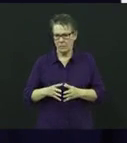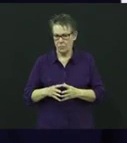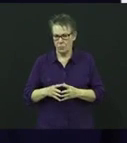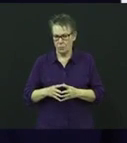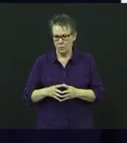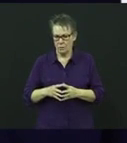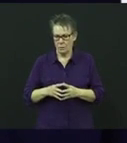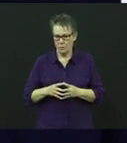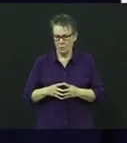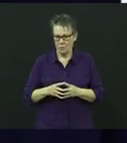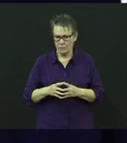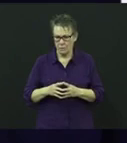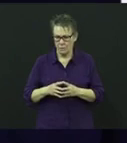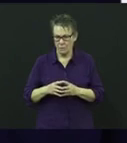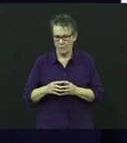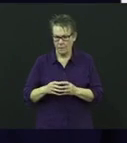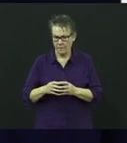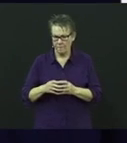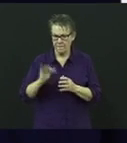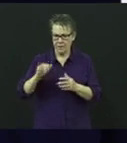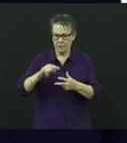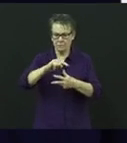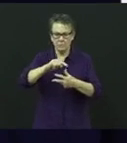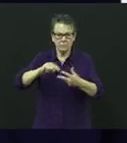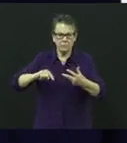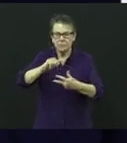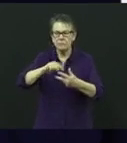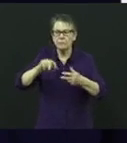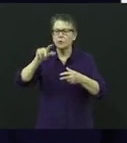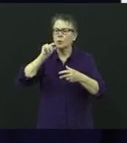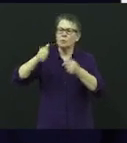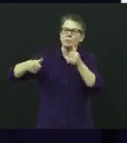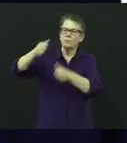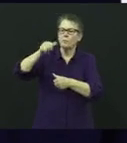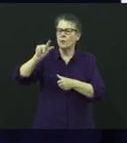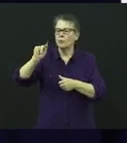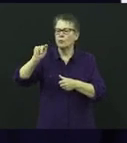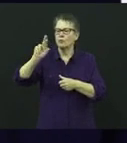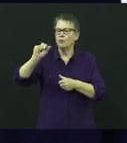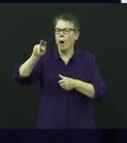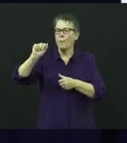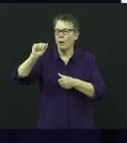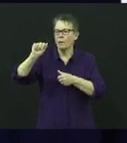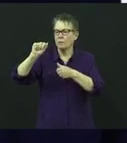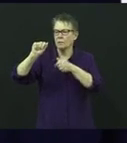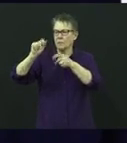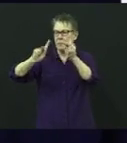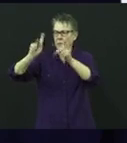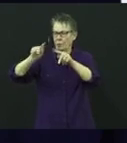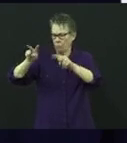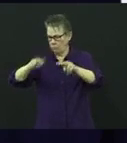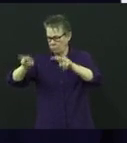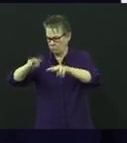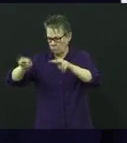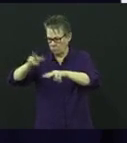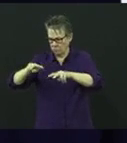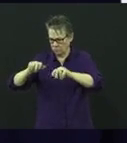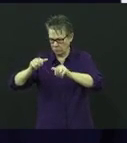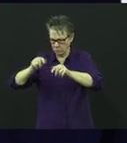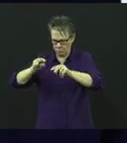South. That does not mean that they will be personally running those hospitals. That's yet to be determined because, as you mentioned,